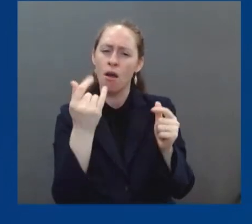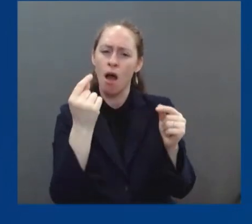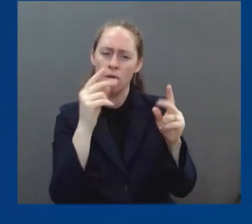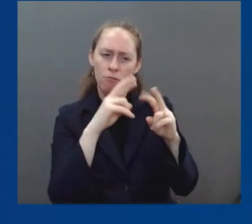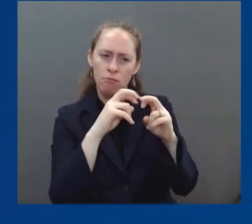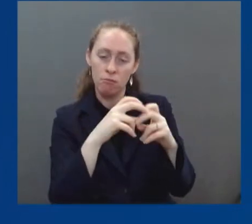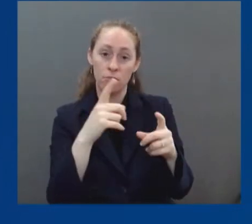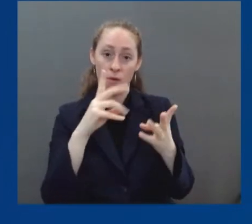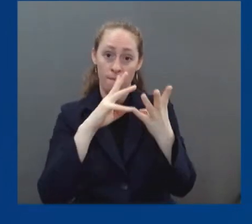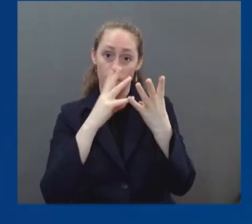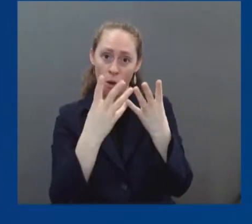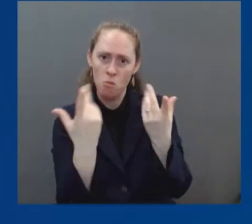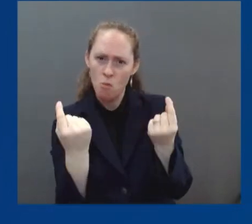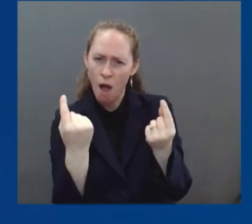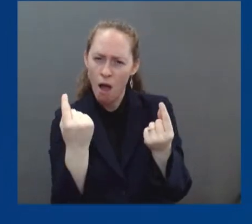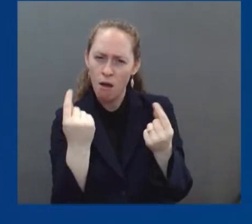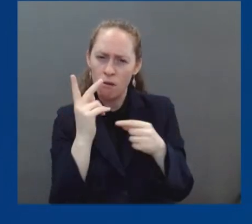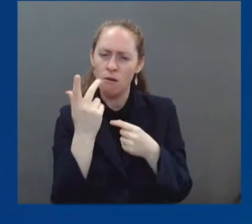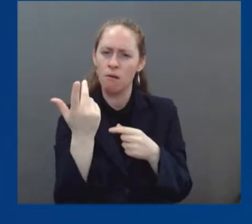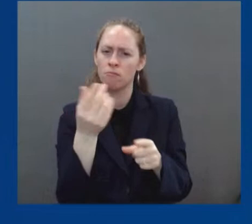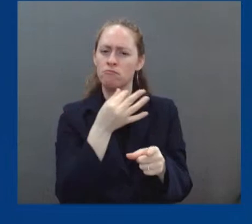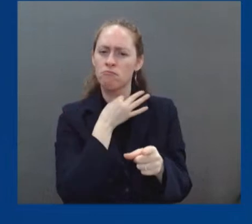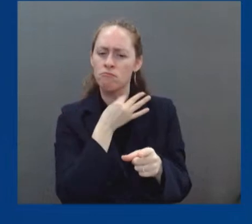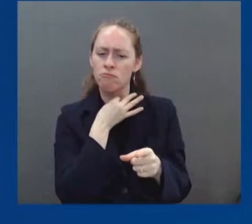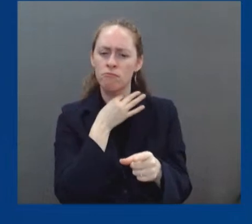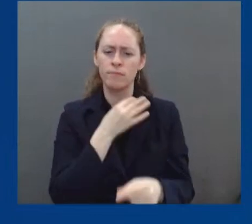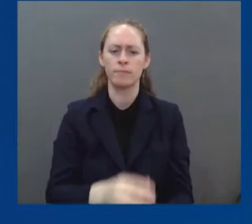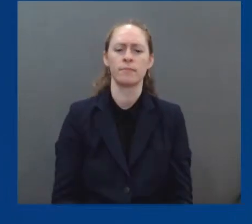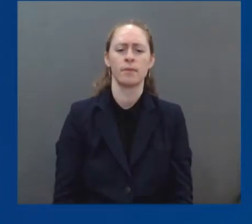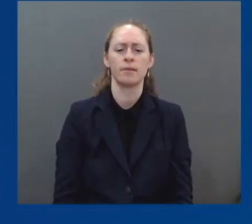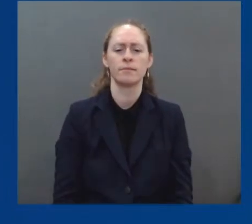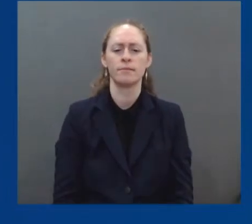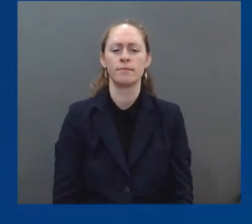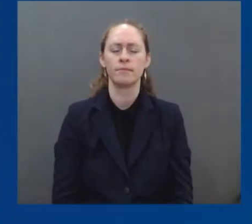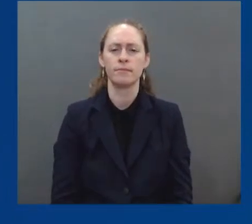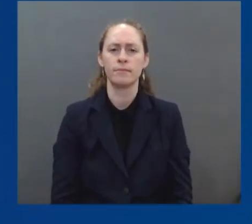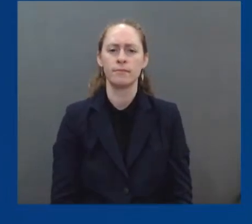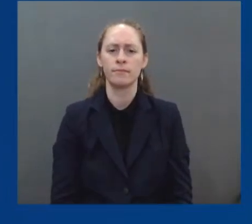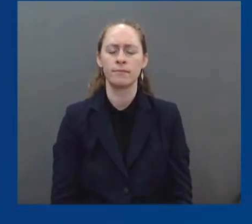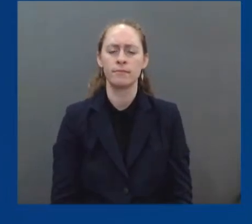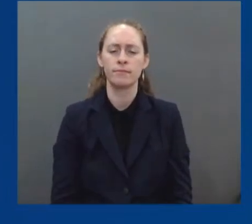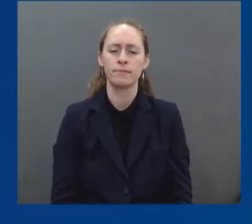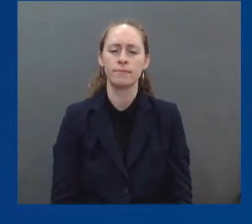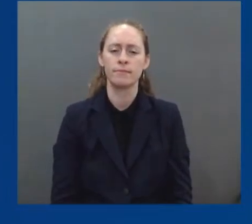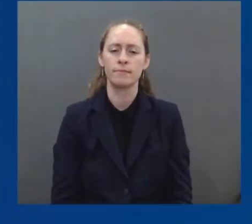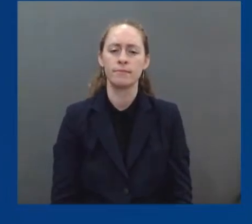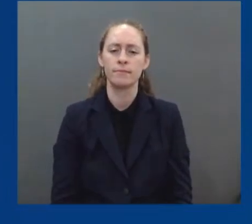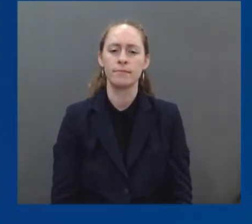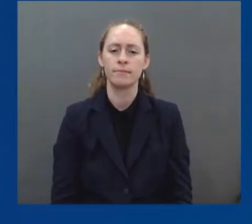variant specific in the first phase of the study. In the second phase of the study,